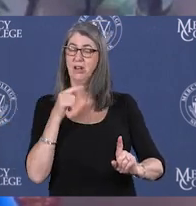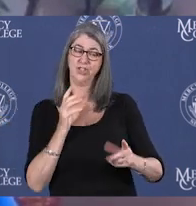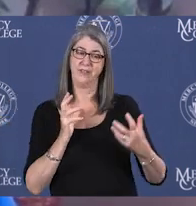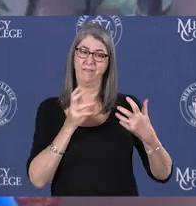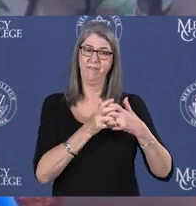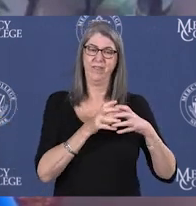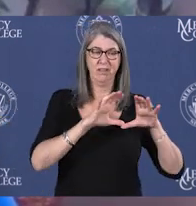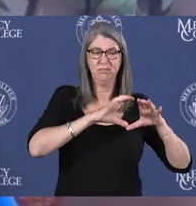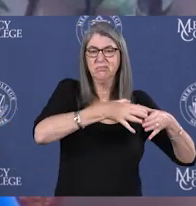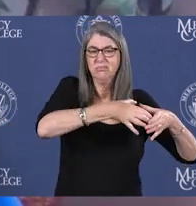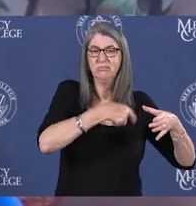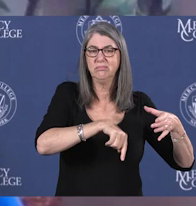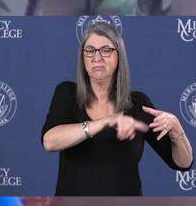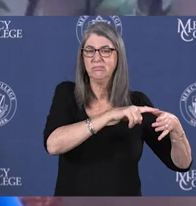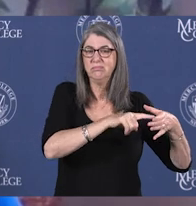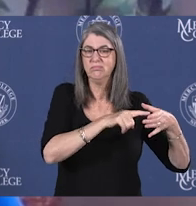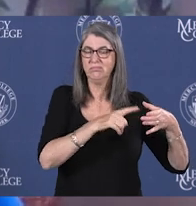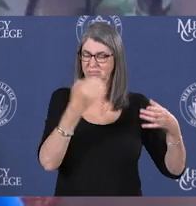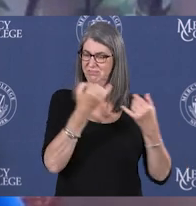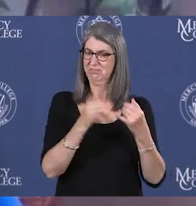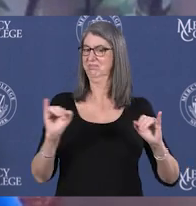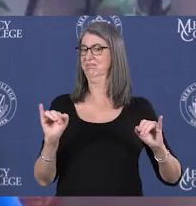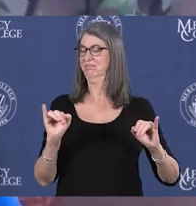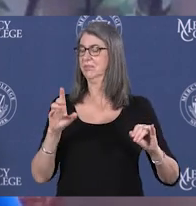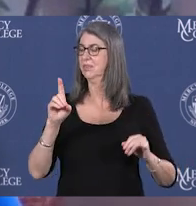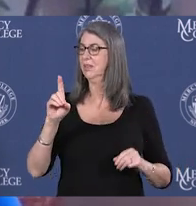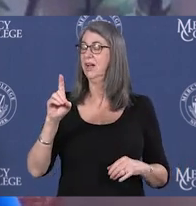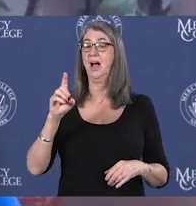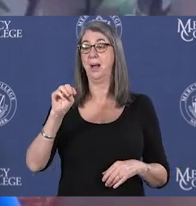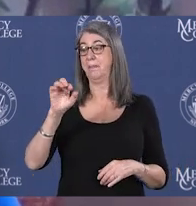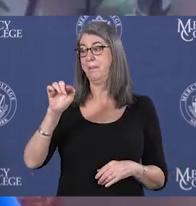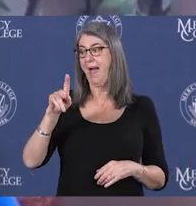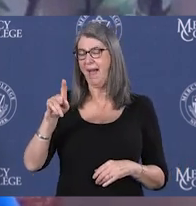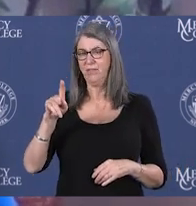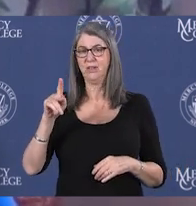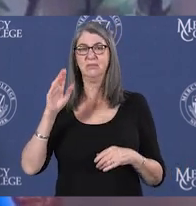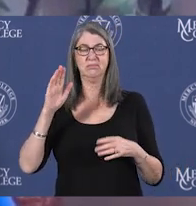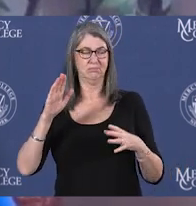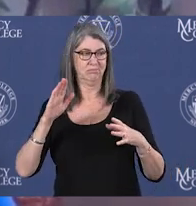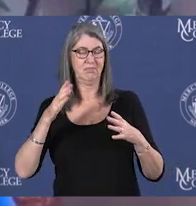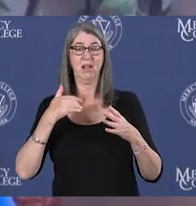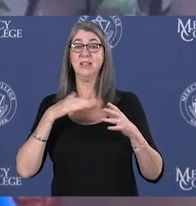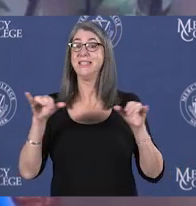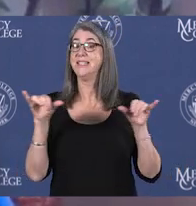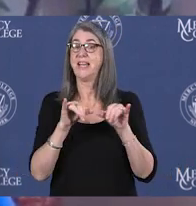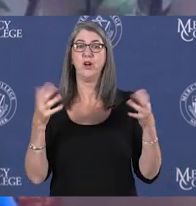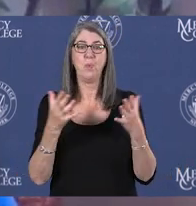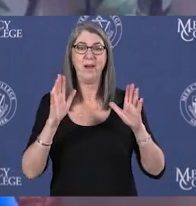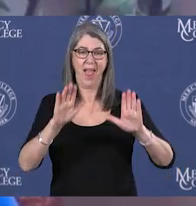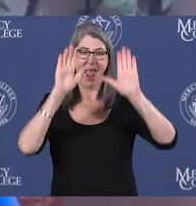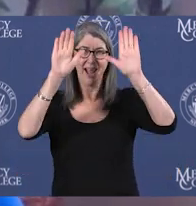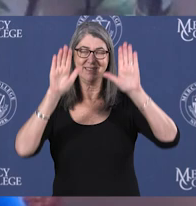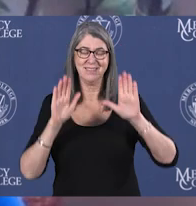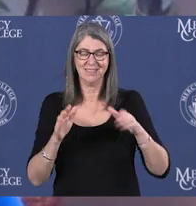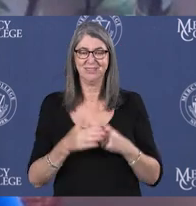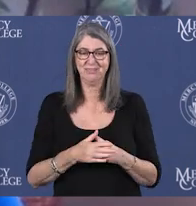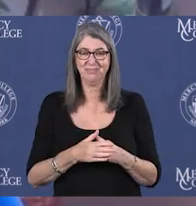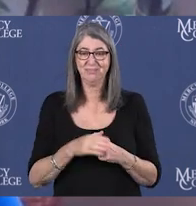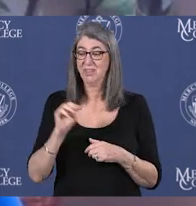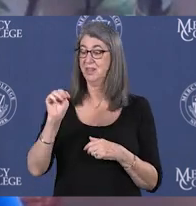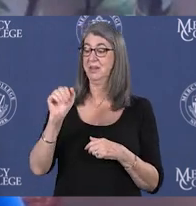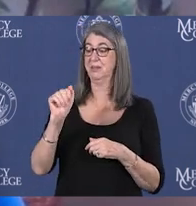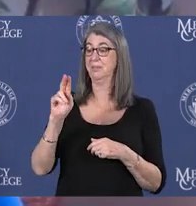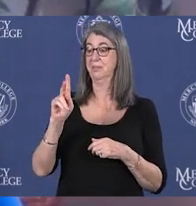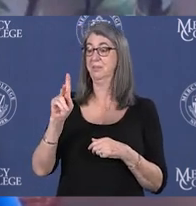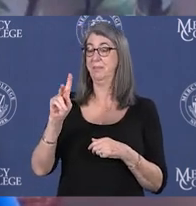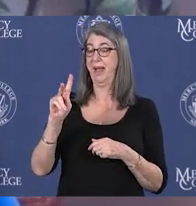fit in. A maverick dares to make excellence their standard. A